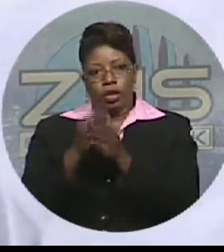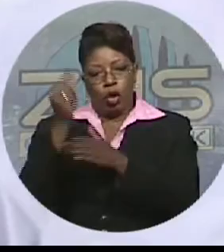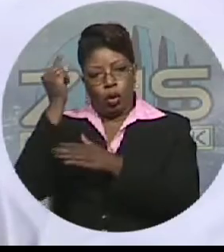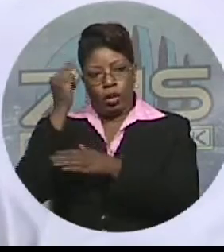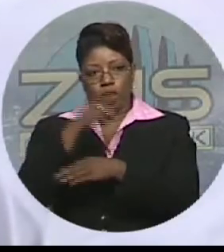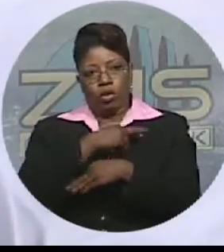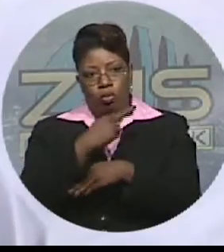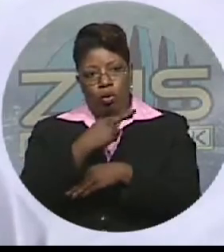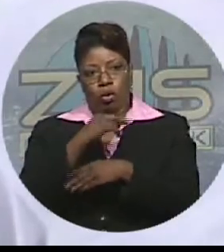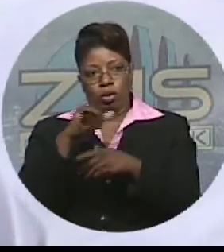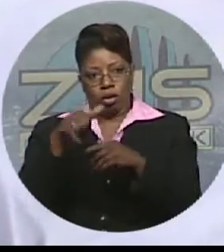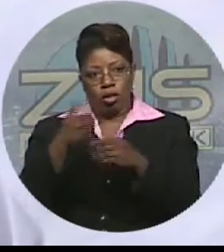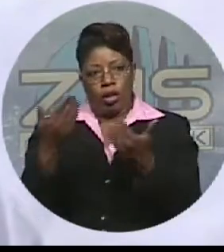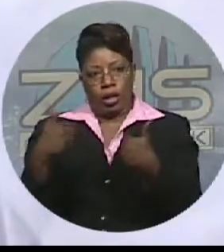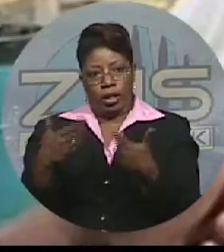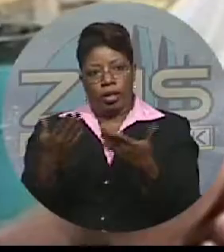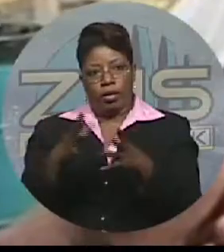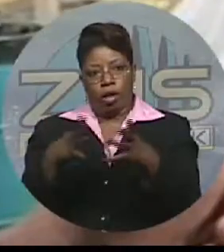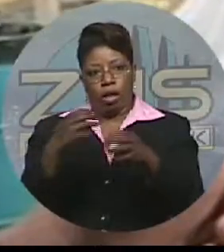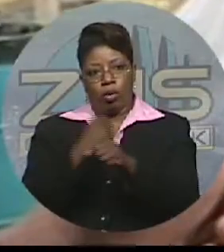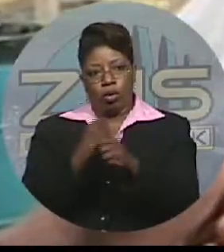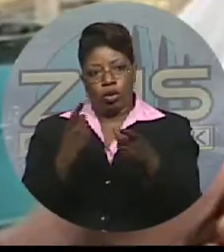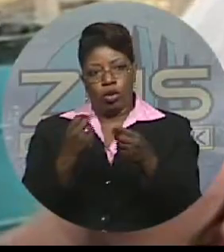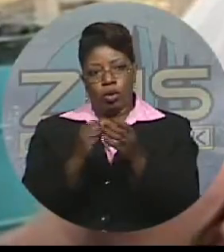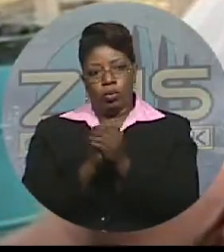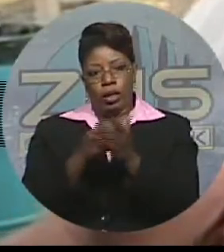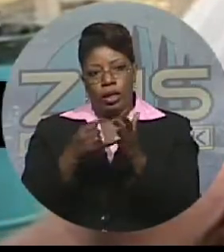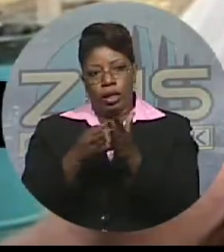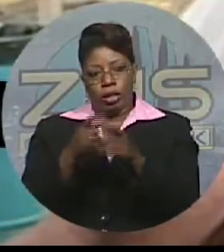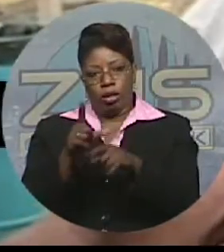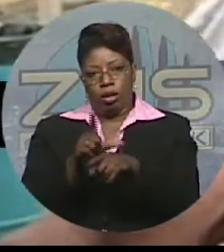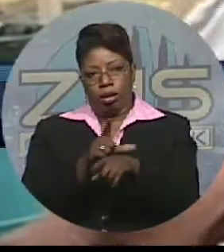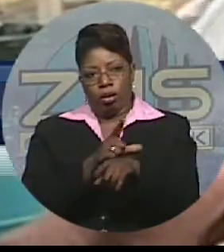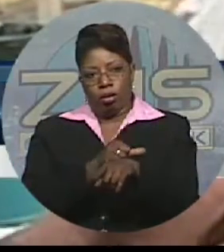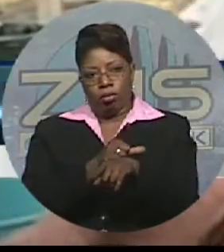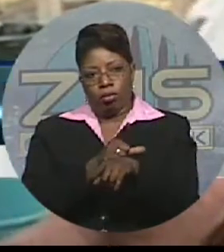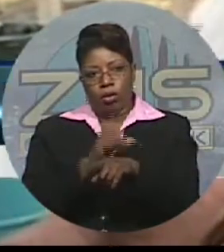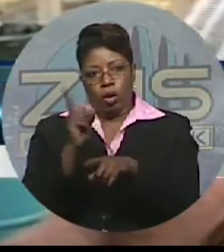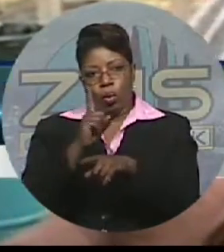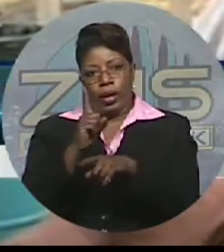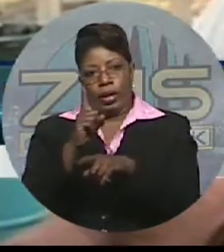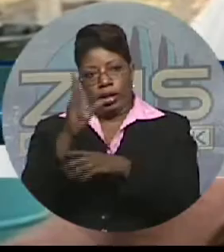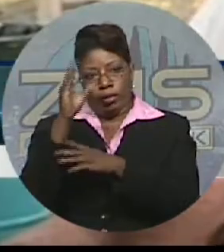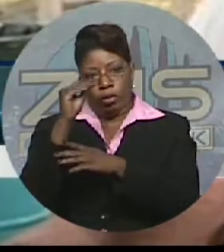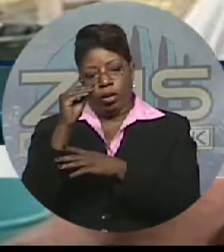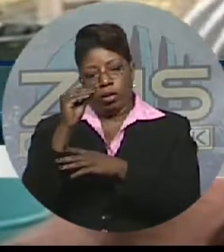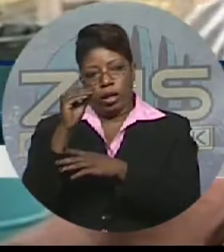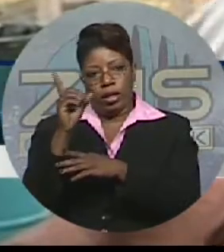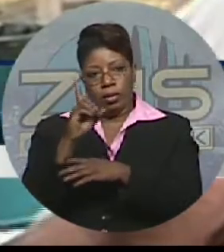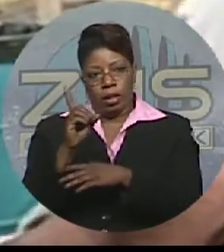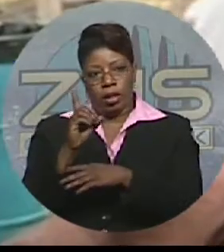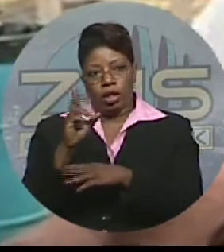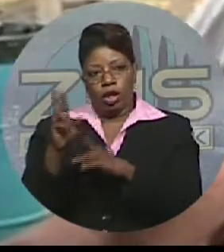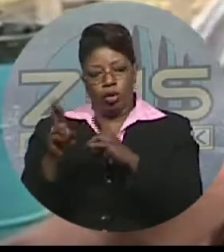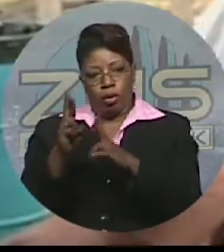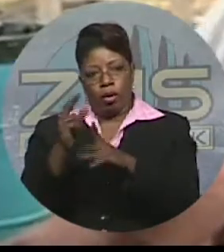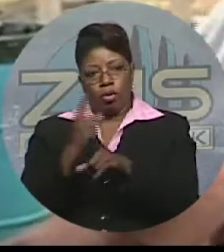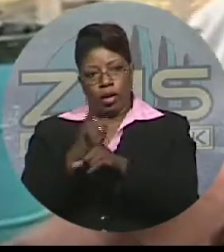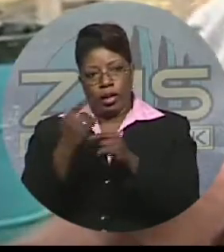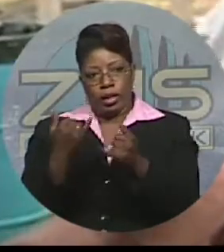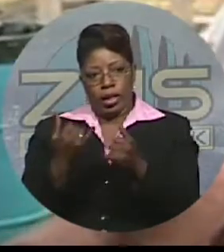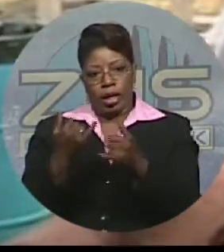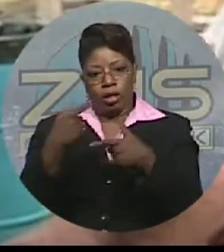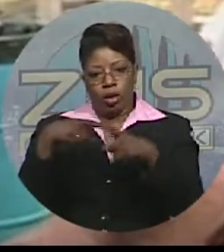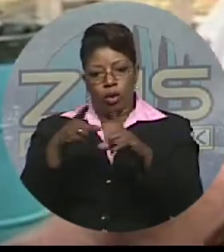So he's got to work his way up. I mean, it's a long haul from where those guys are in the Dominican Republic right now to get to the major leagues.